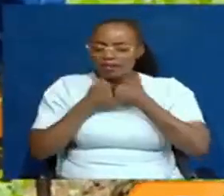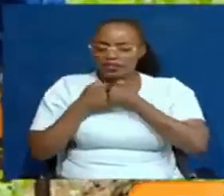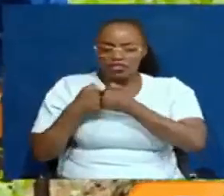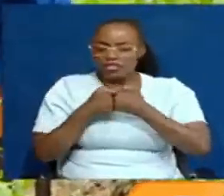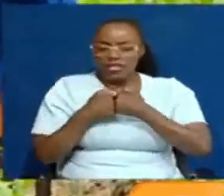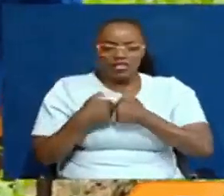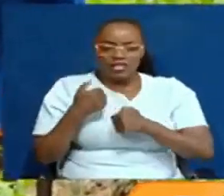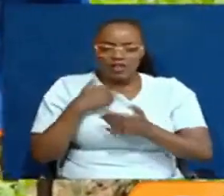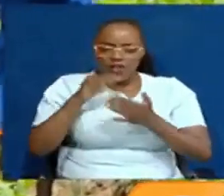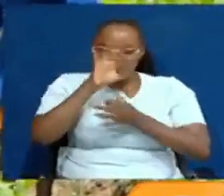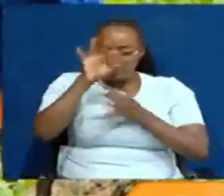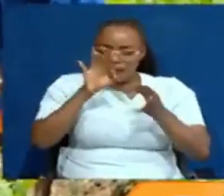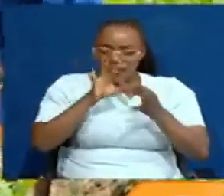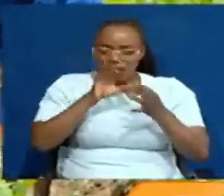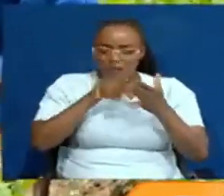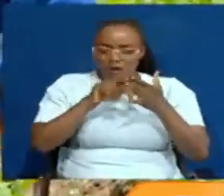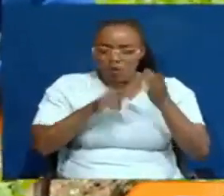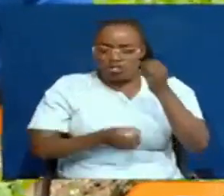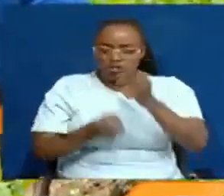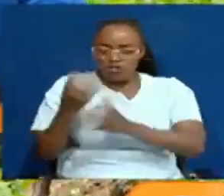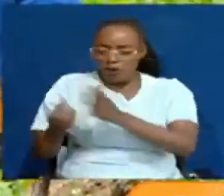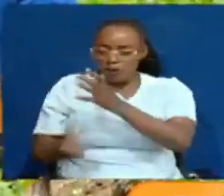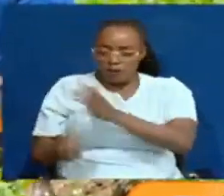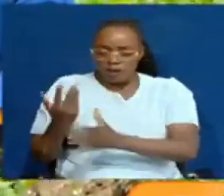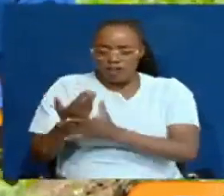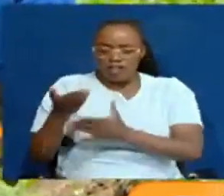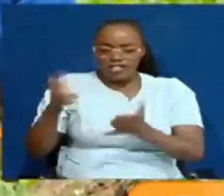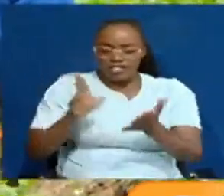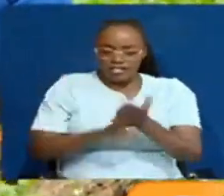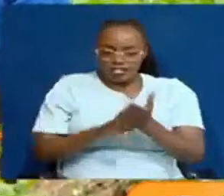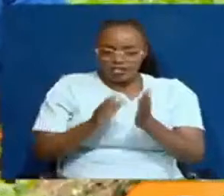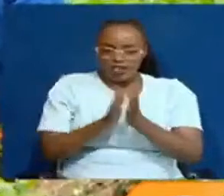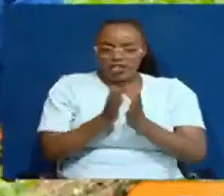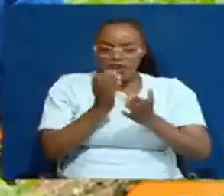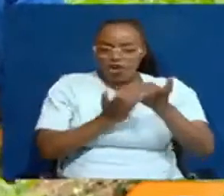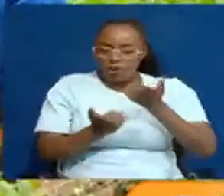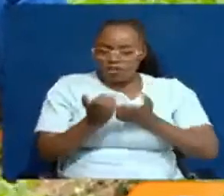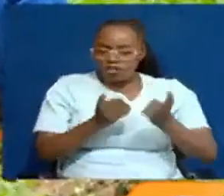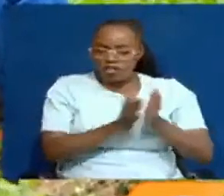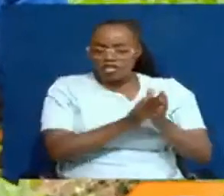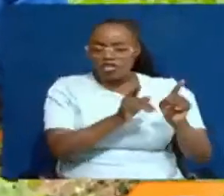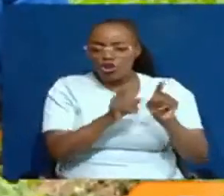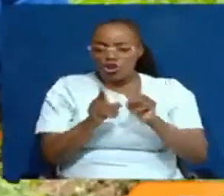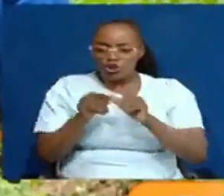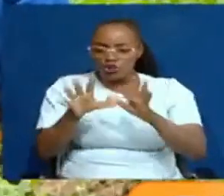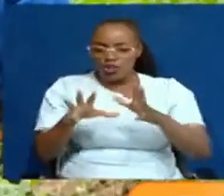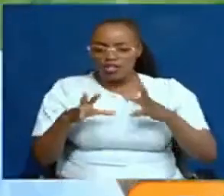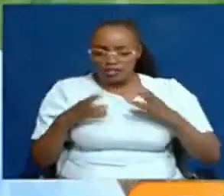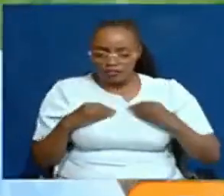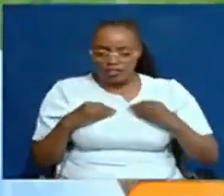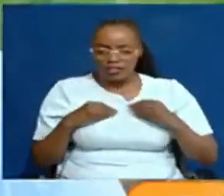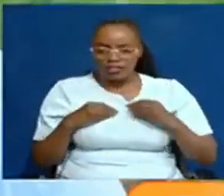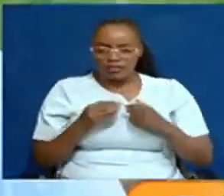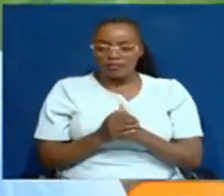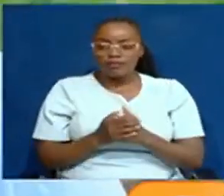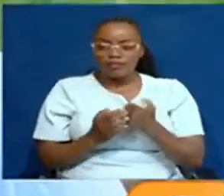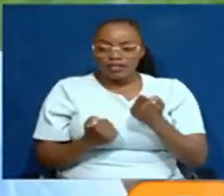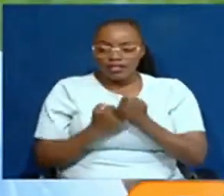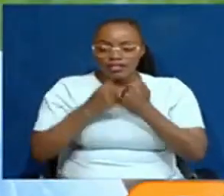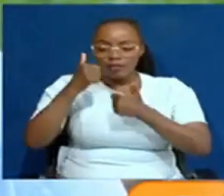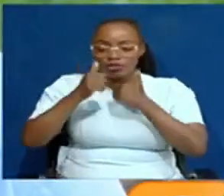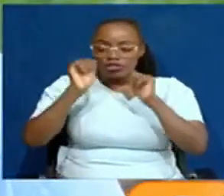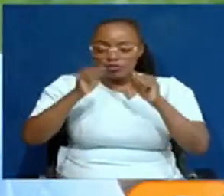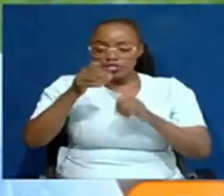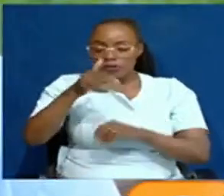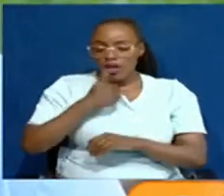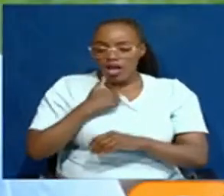challenges, especially in formulation, registration, commercialization, as well as acceptance. The support that can be there